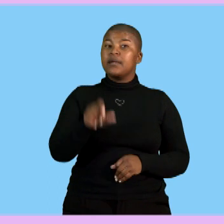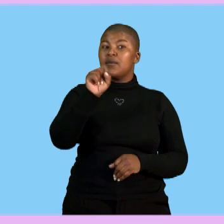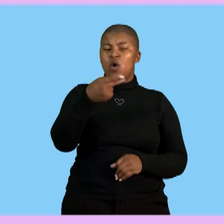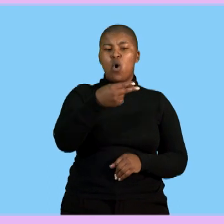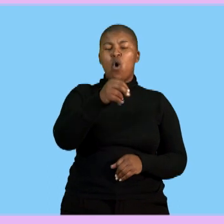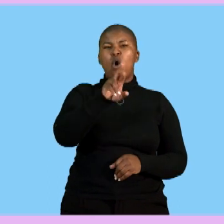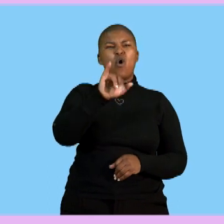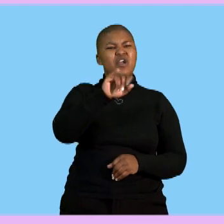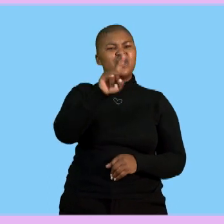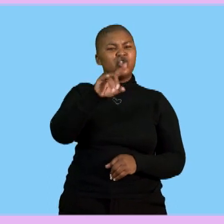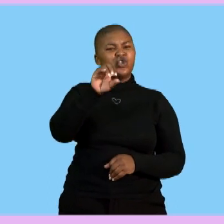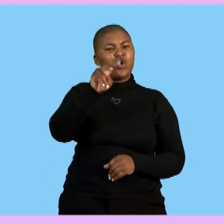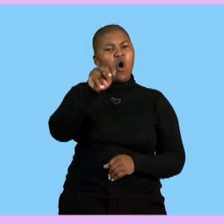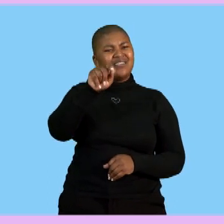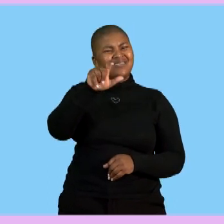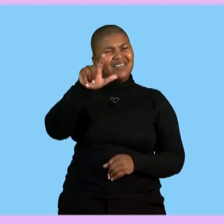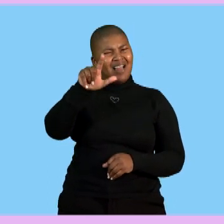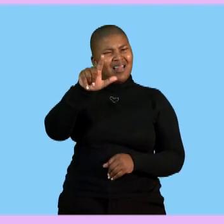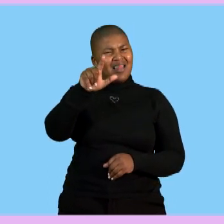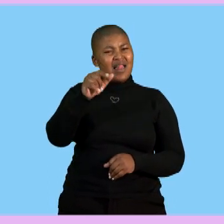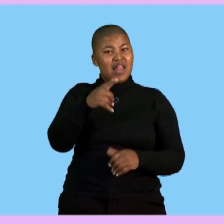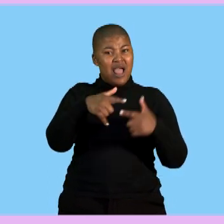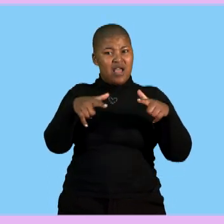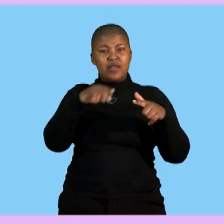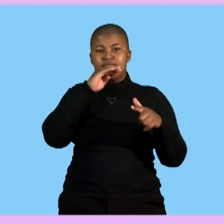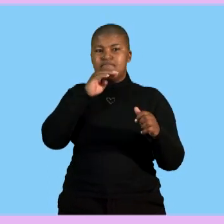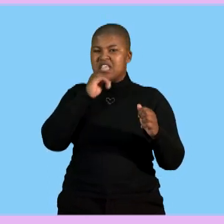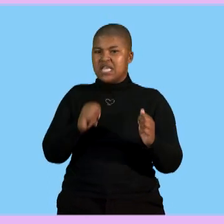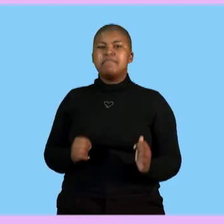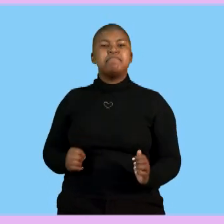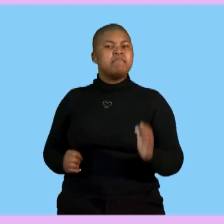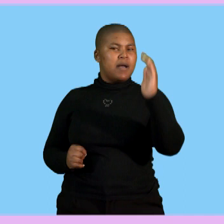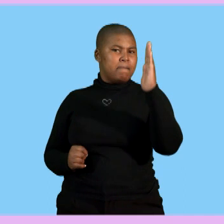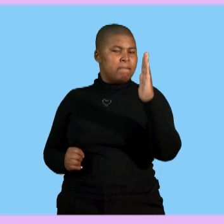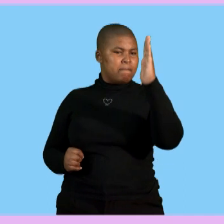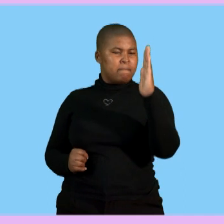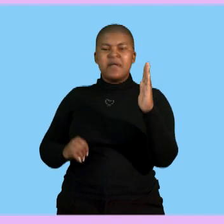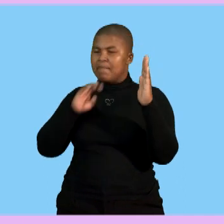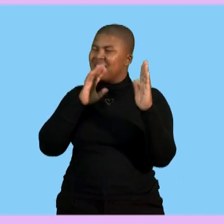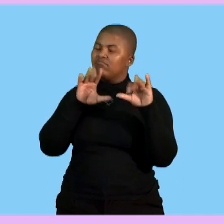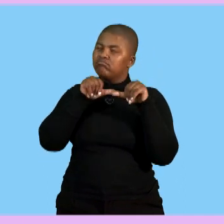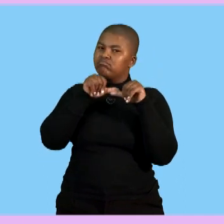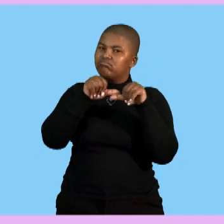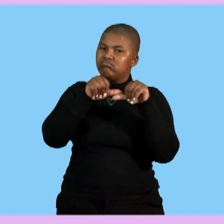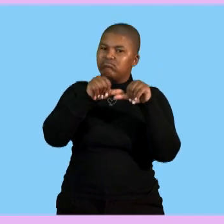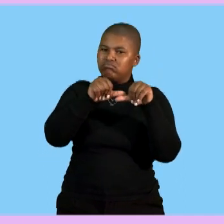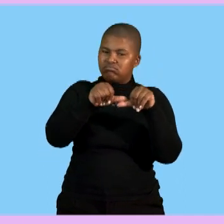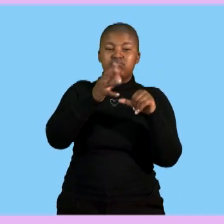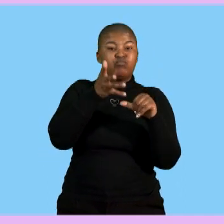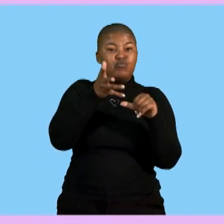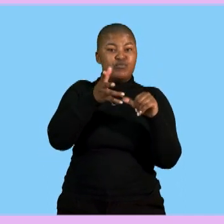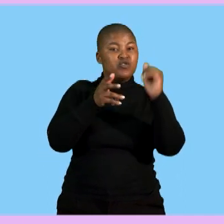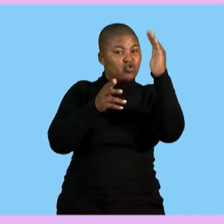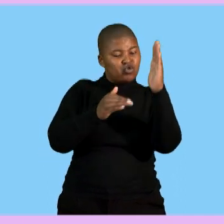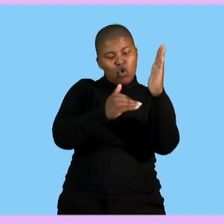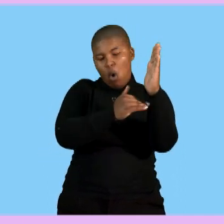a point on the graph, sorry for that, where there is no movement, we say it's constant at that point, that will be